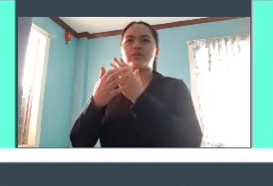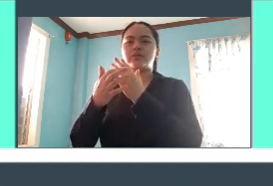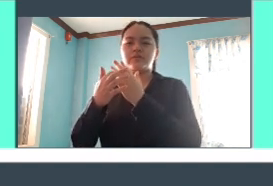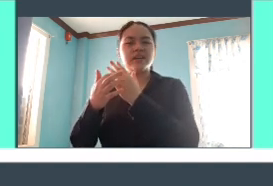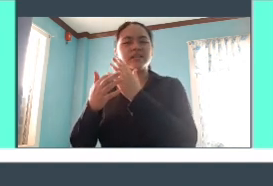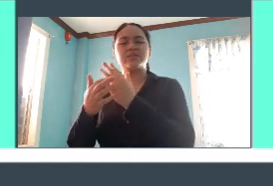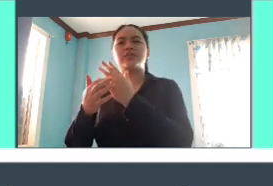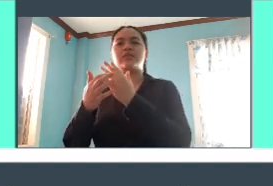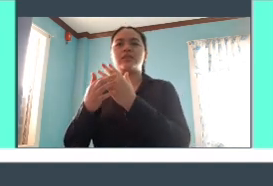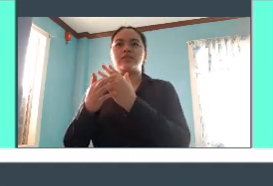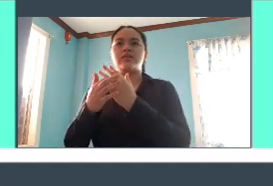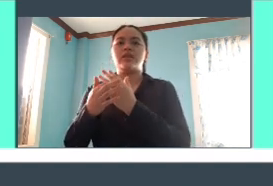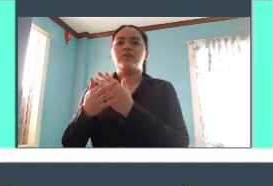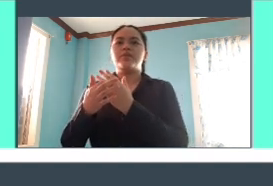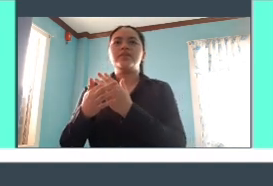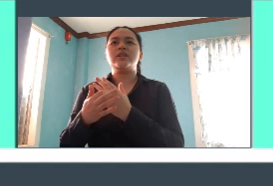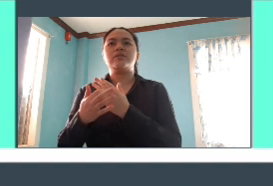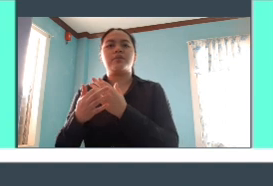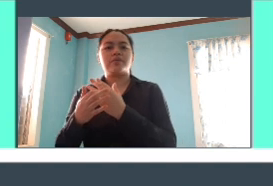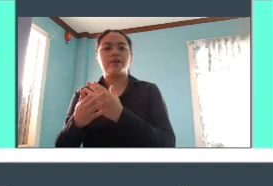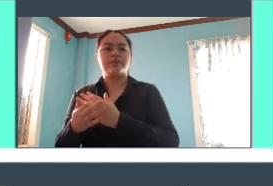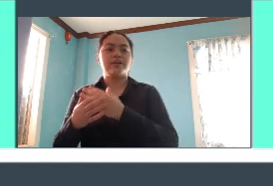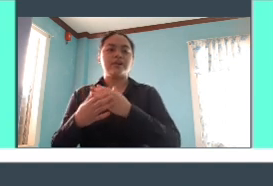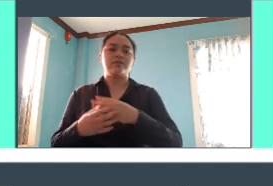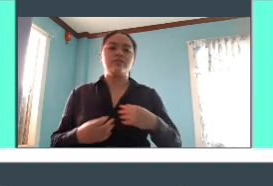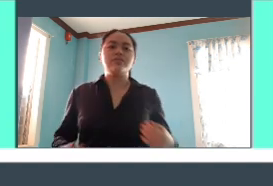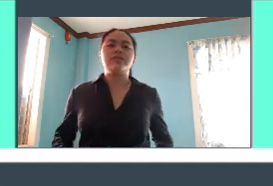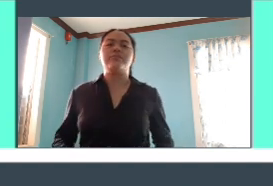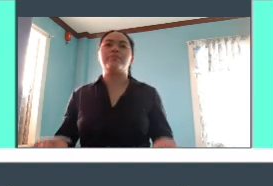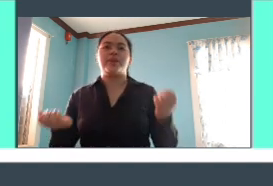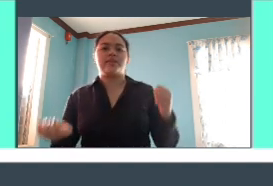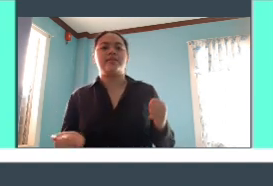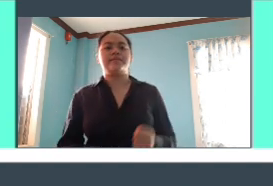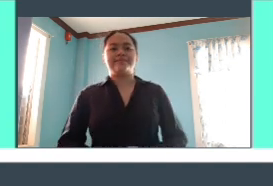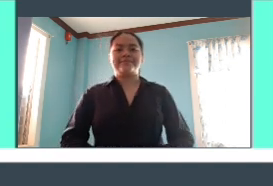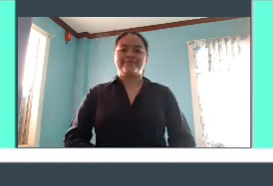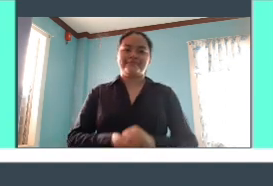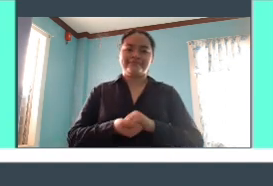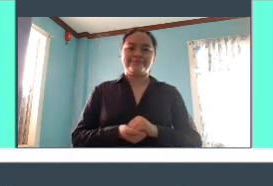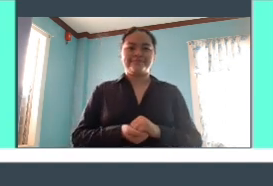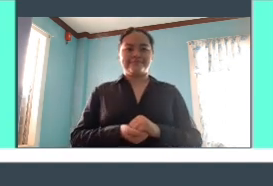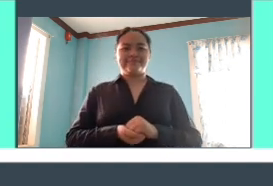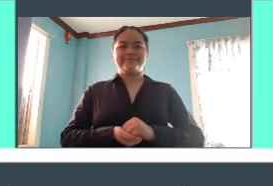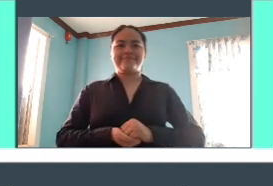or really small dots where the spore released through the wind.